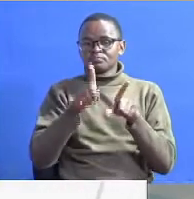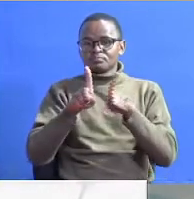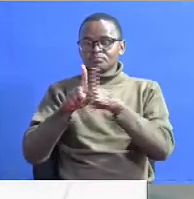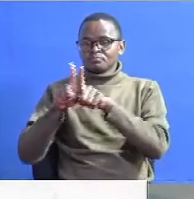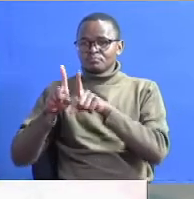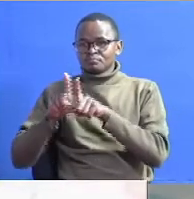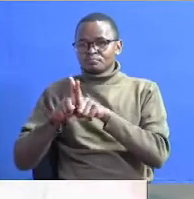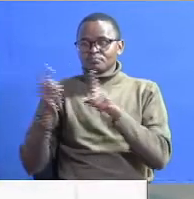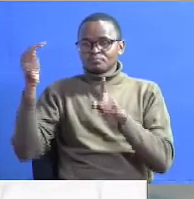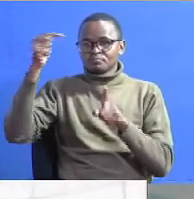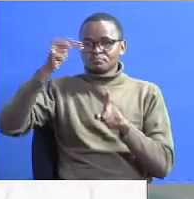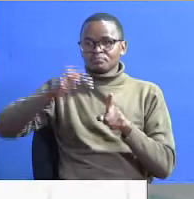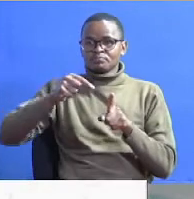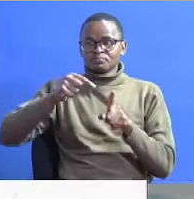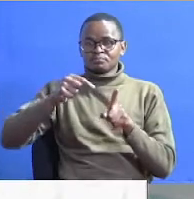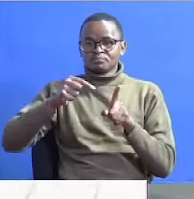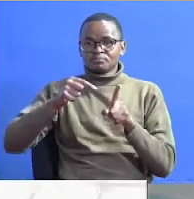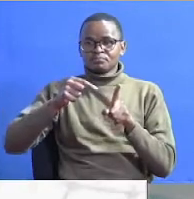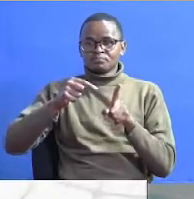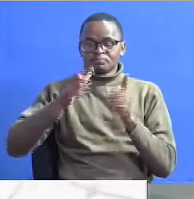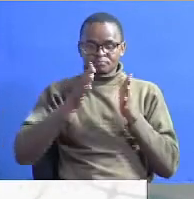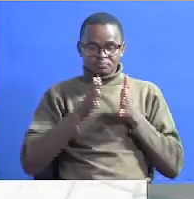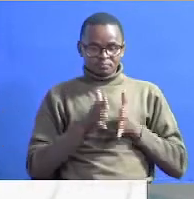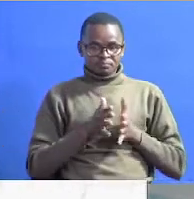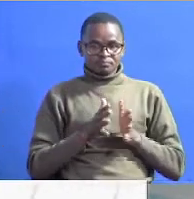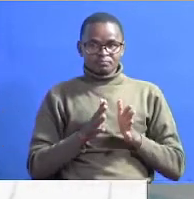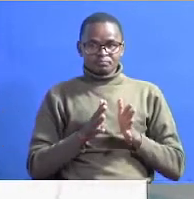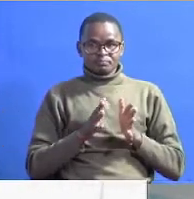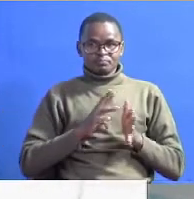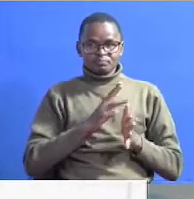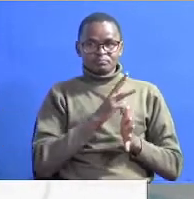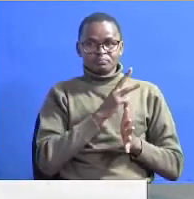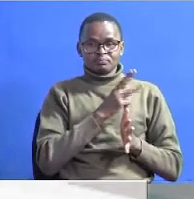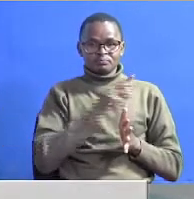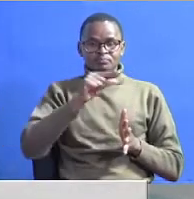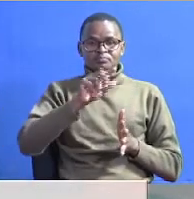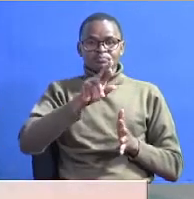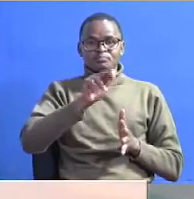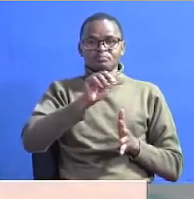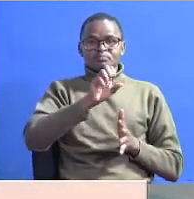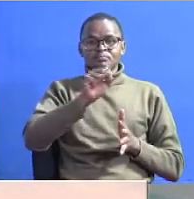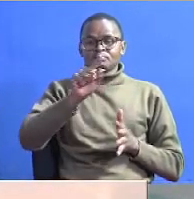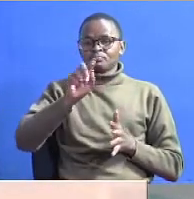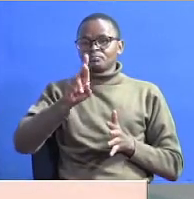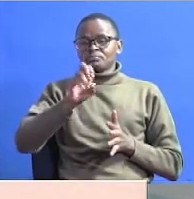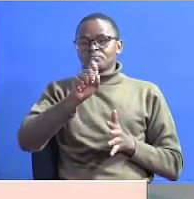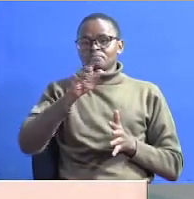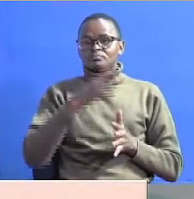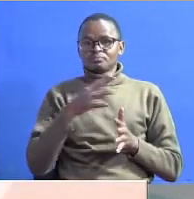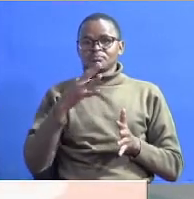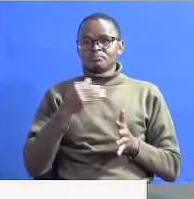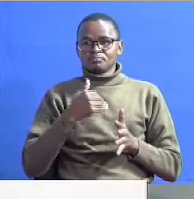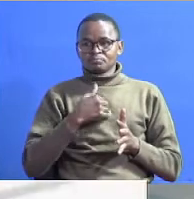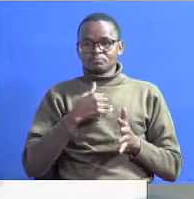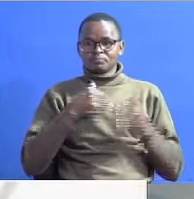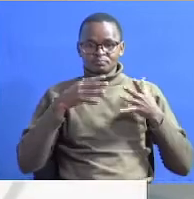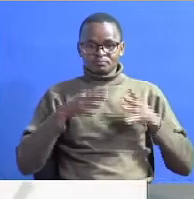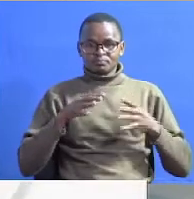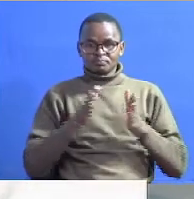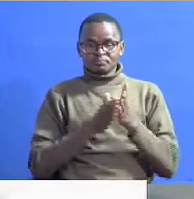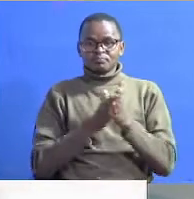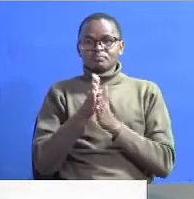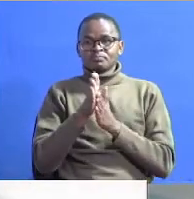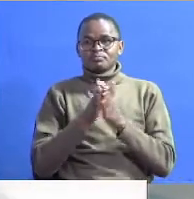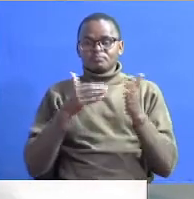also came out as a person, we call him grassroots mobilizer, and has the people's